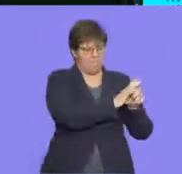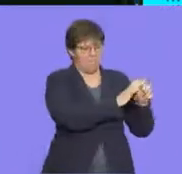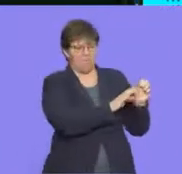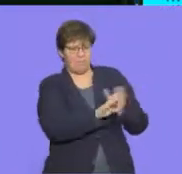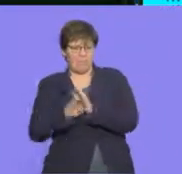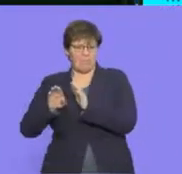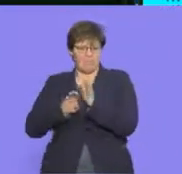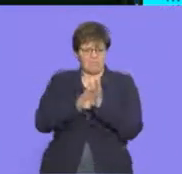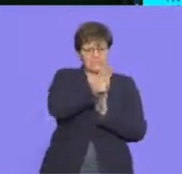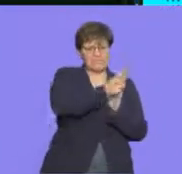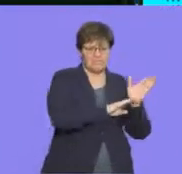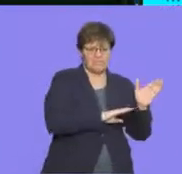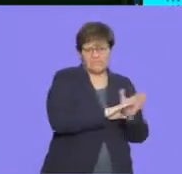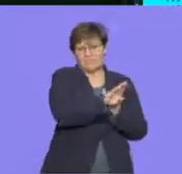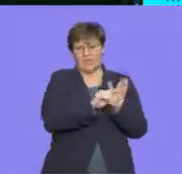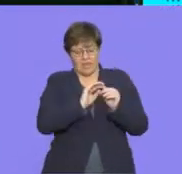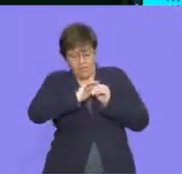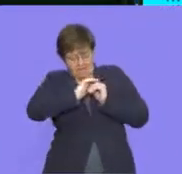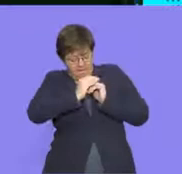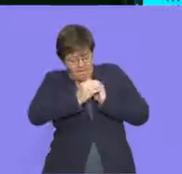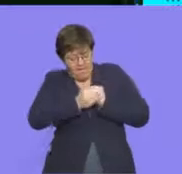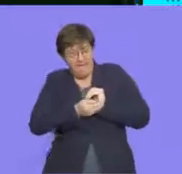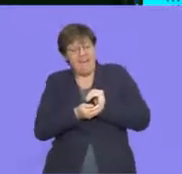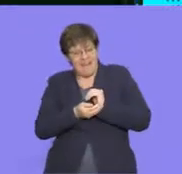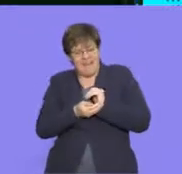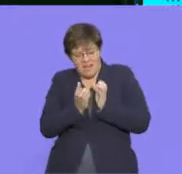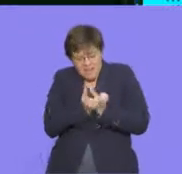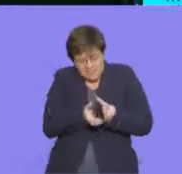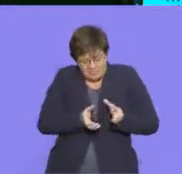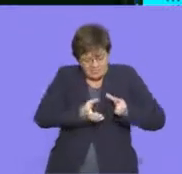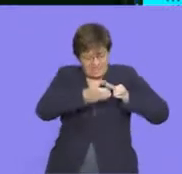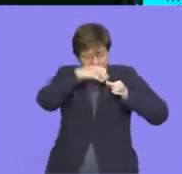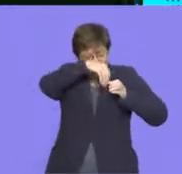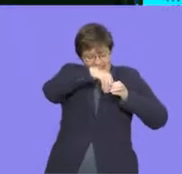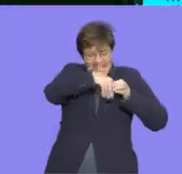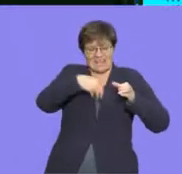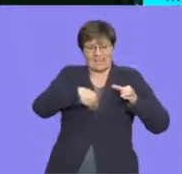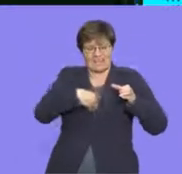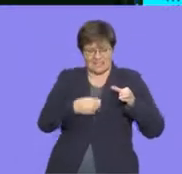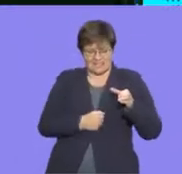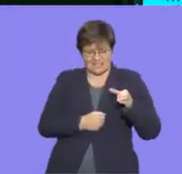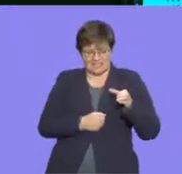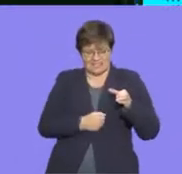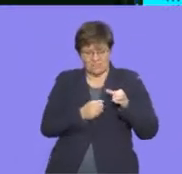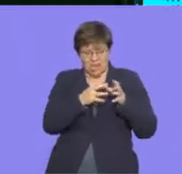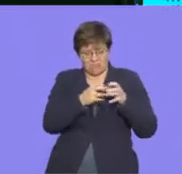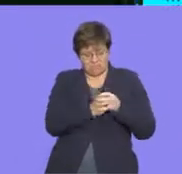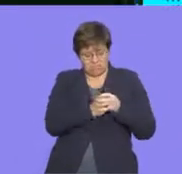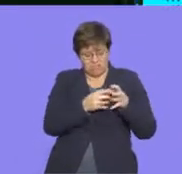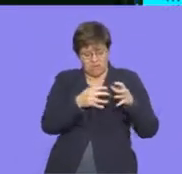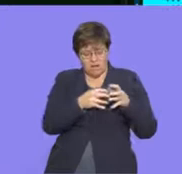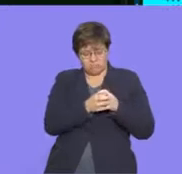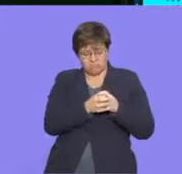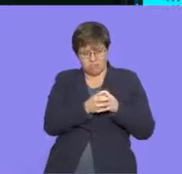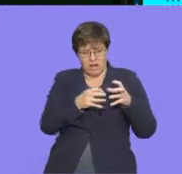to friction. You don't want it to knock into anything. You want it to be in its own little place, and all that it does is it contracts